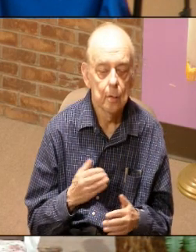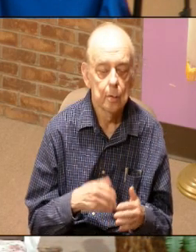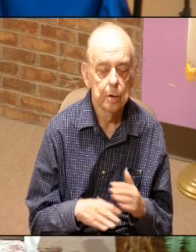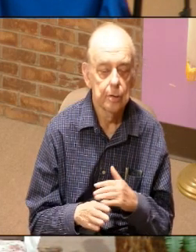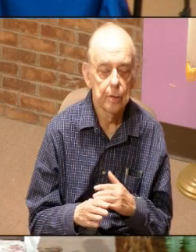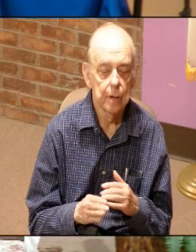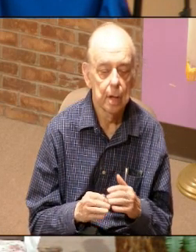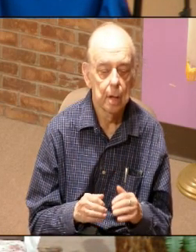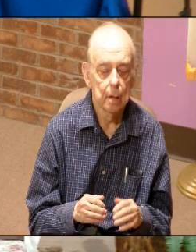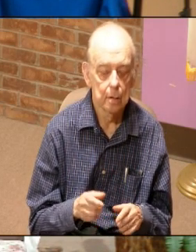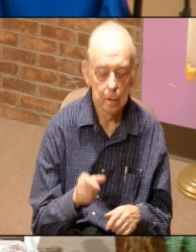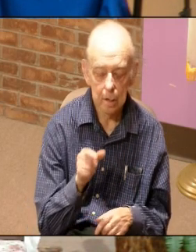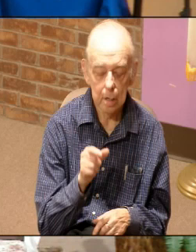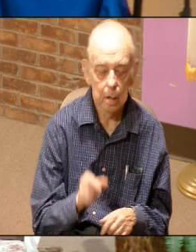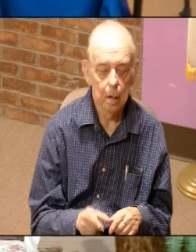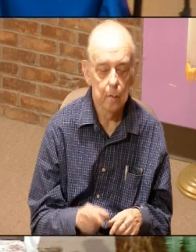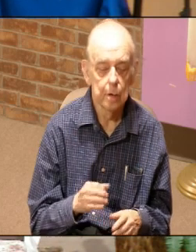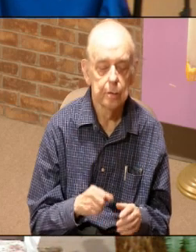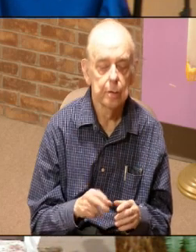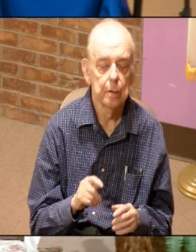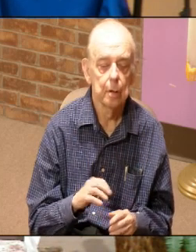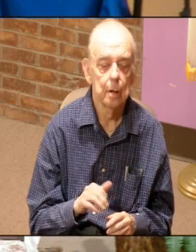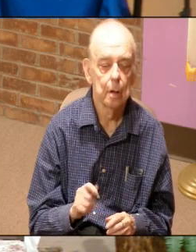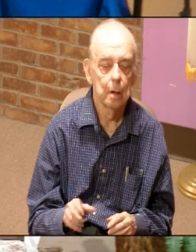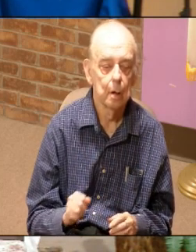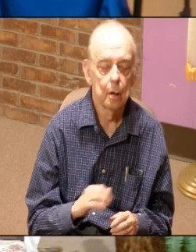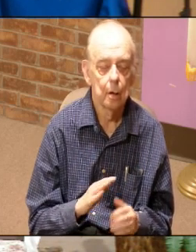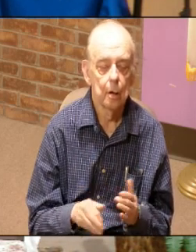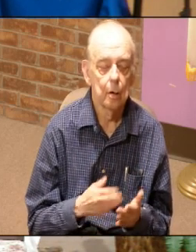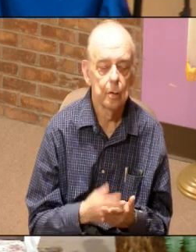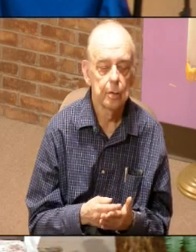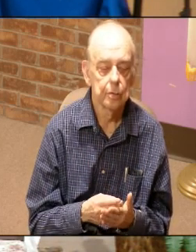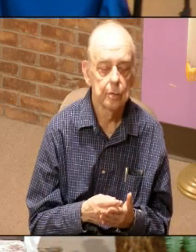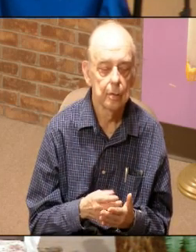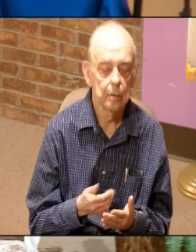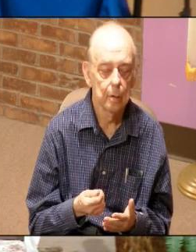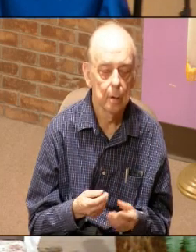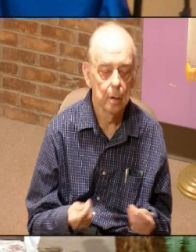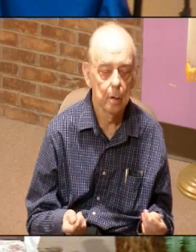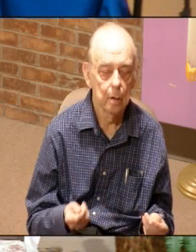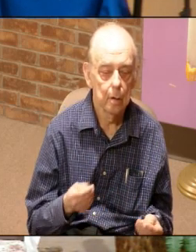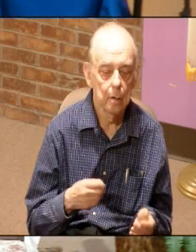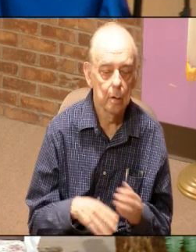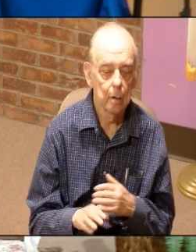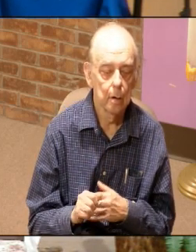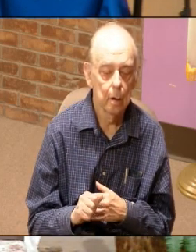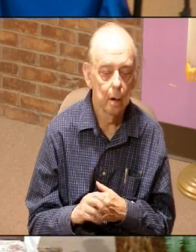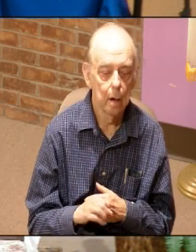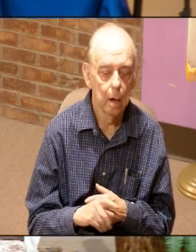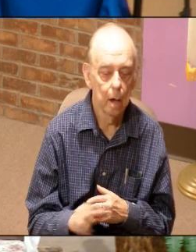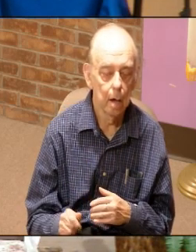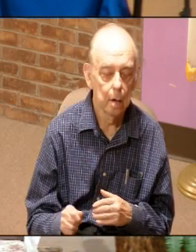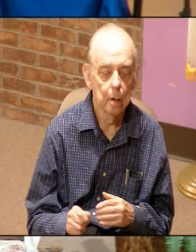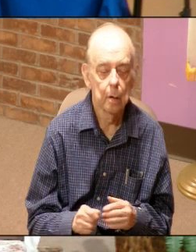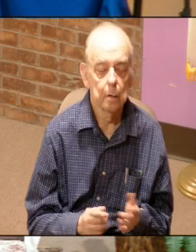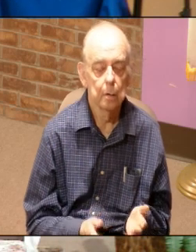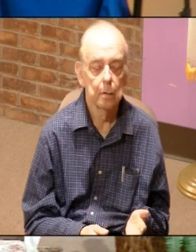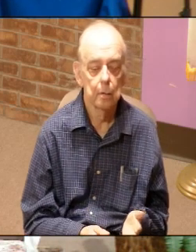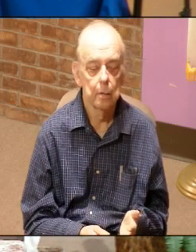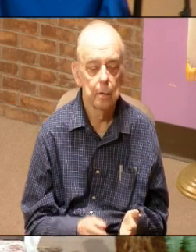spinal column and so all of this fluid that should be going into your spinal column was now being